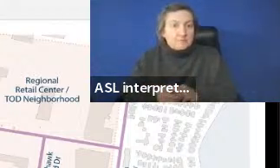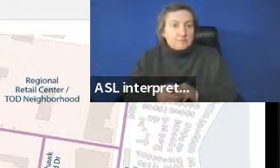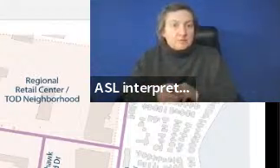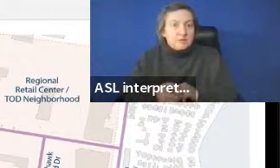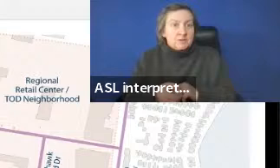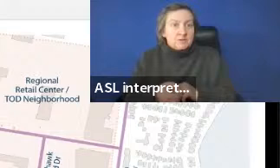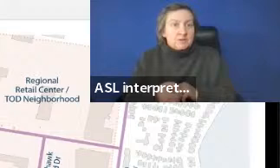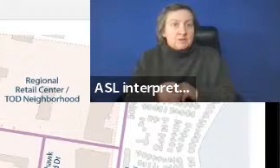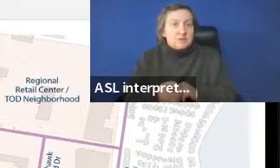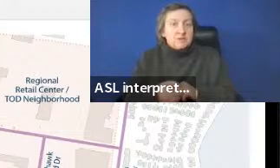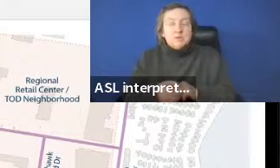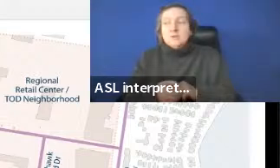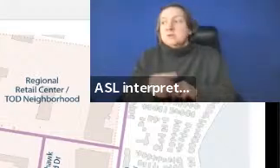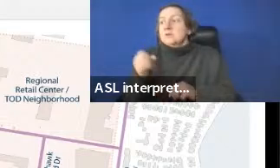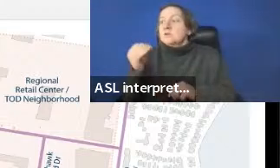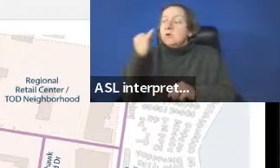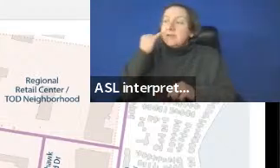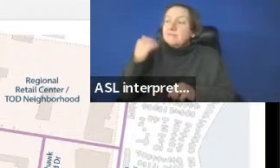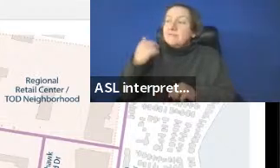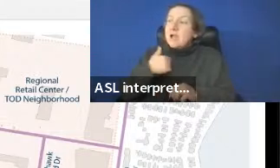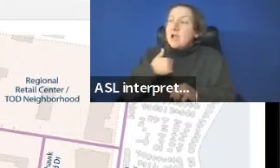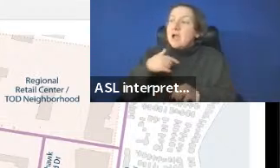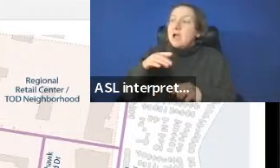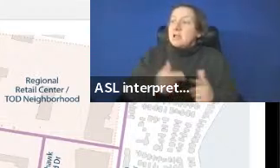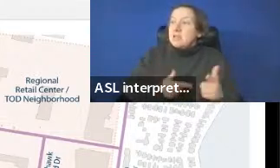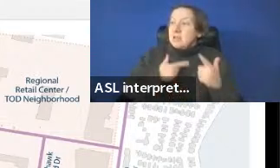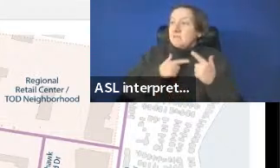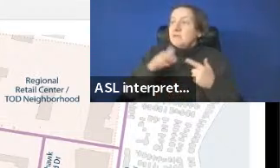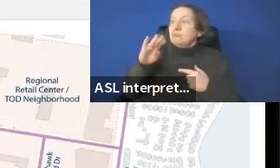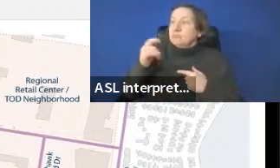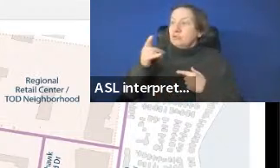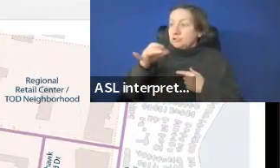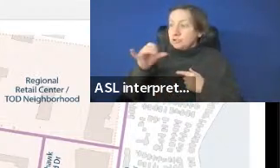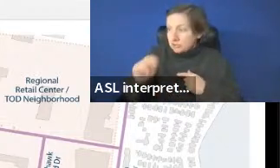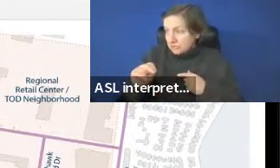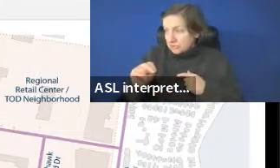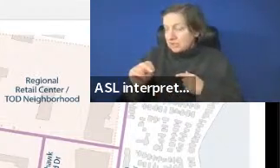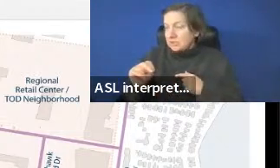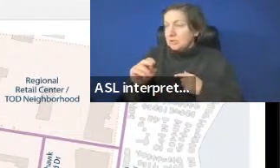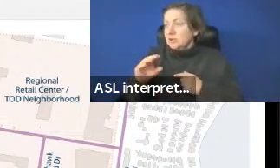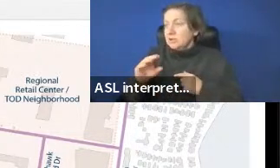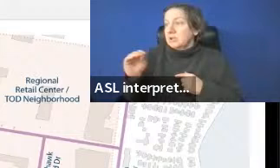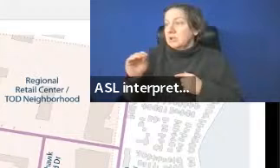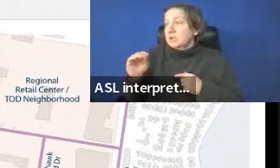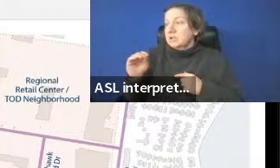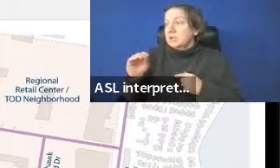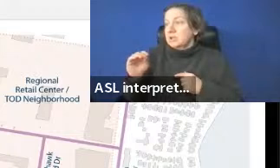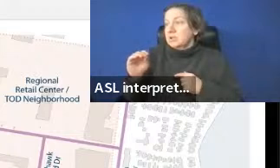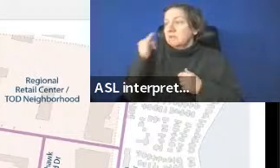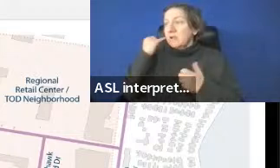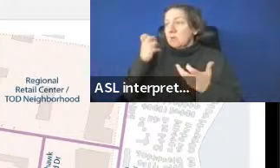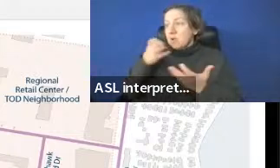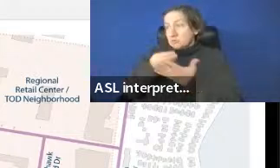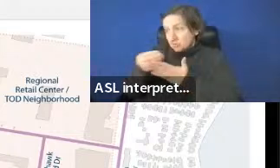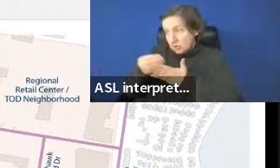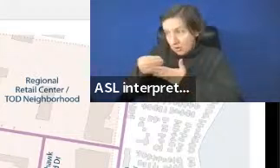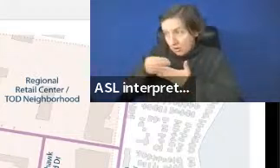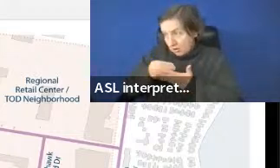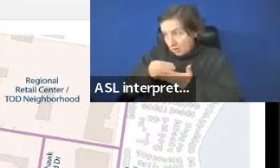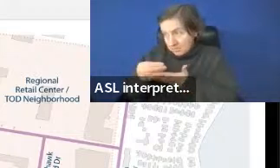And then, so if I'm a Bridgeton resident, and again, the use case is I'm going to go over and do my shopping there,